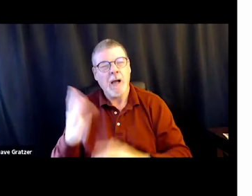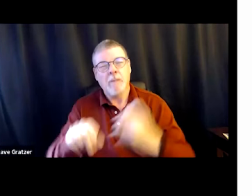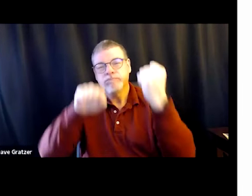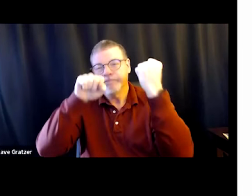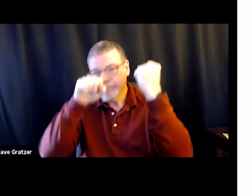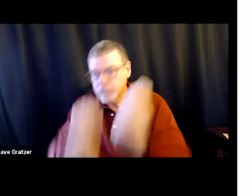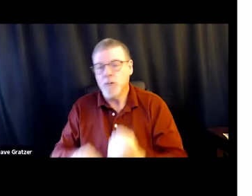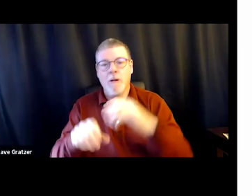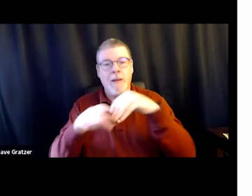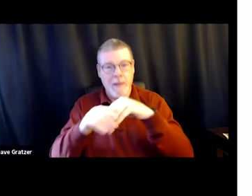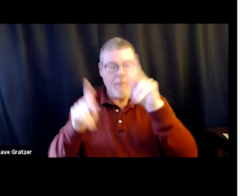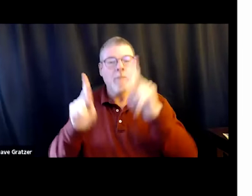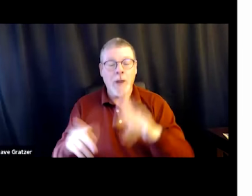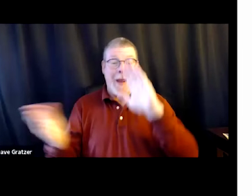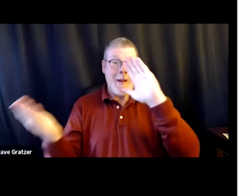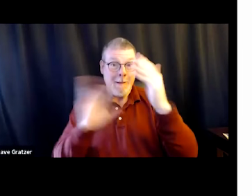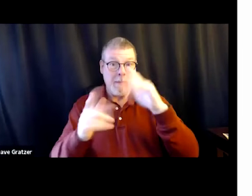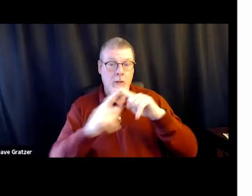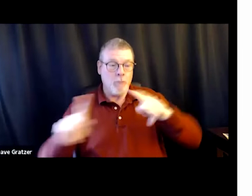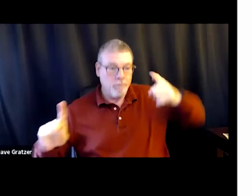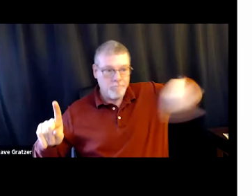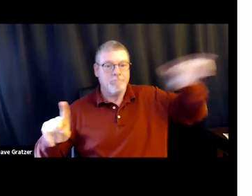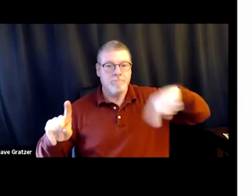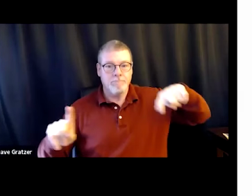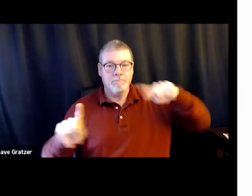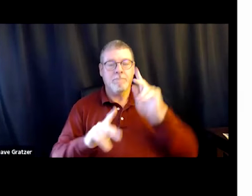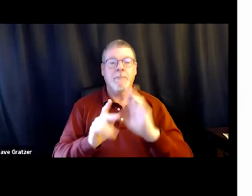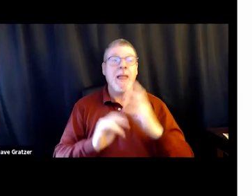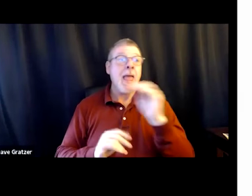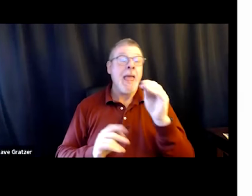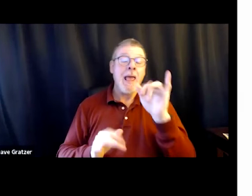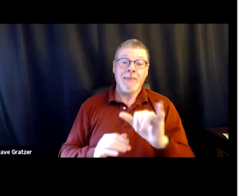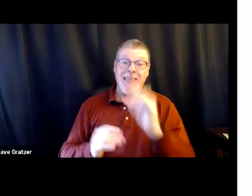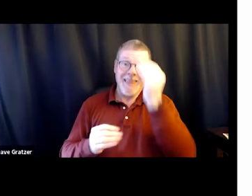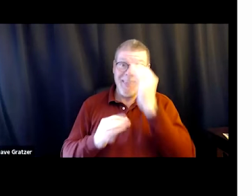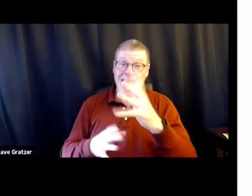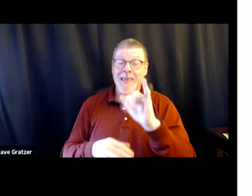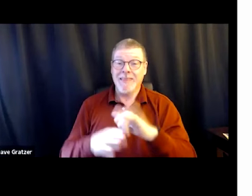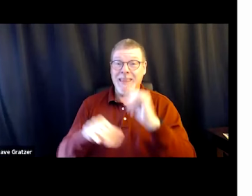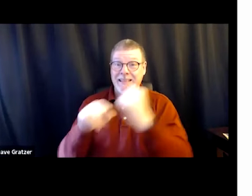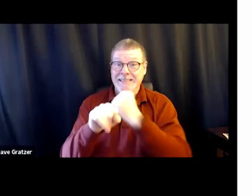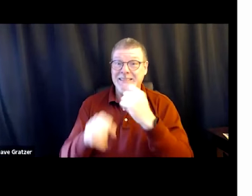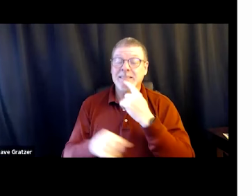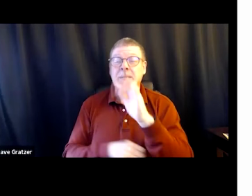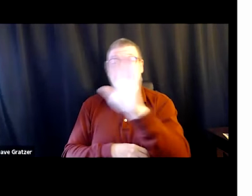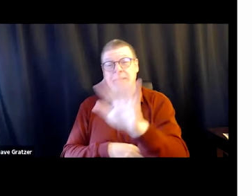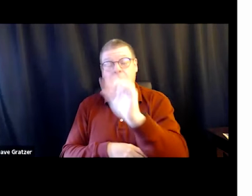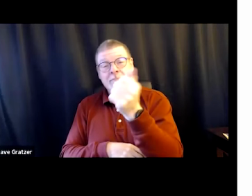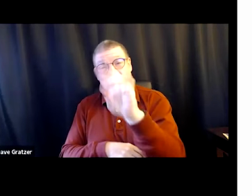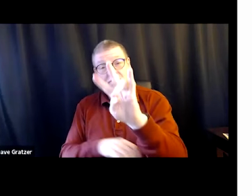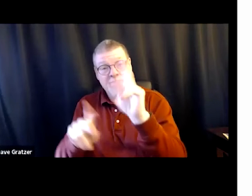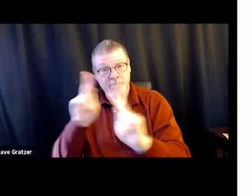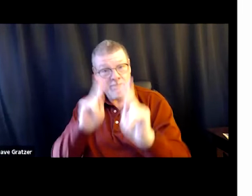among persons in prison compared to the community. And the Bureau of Justice Statistics relates that about 17% of folks who